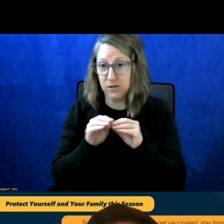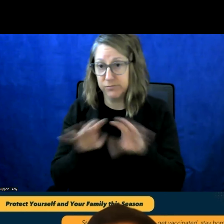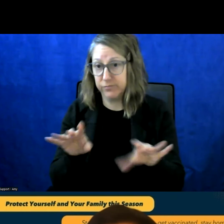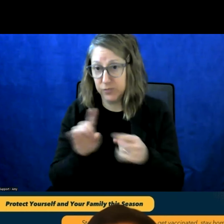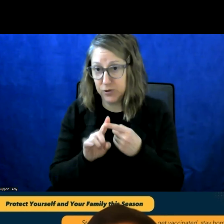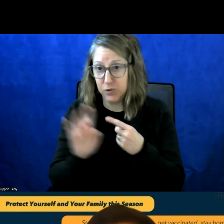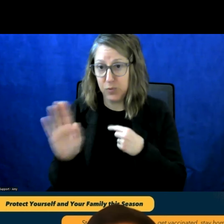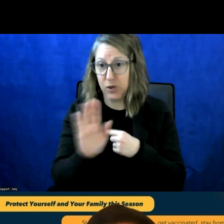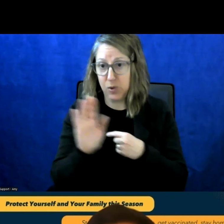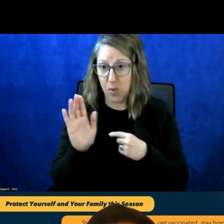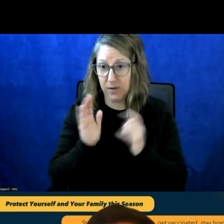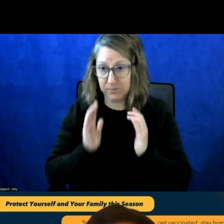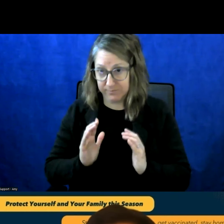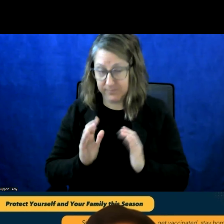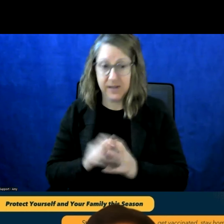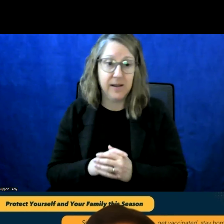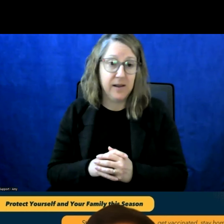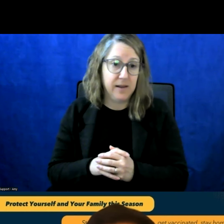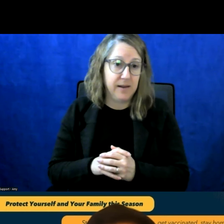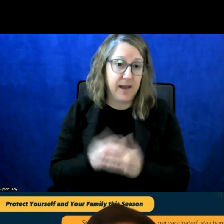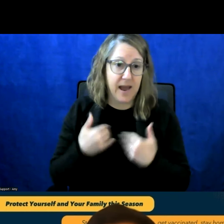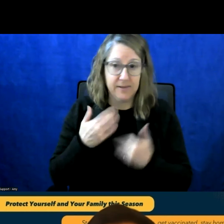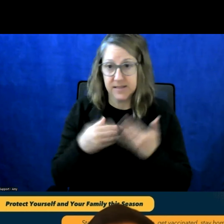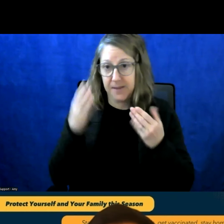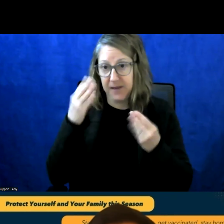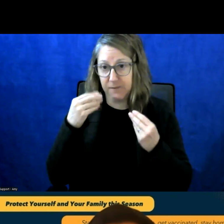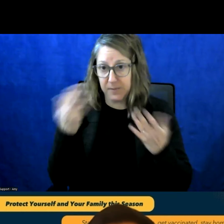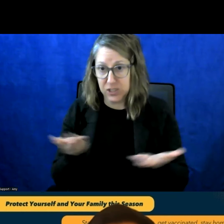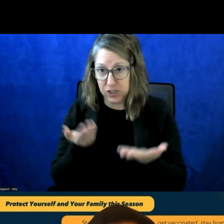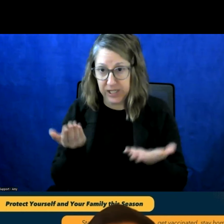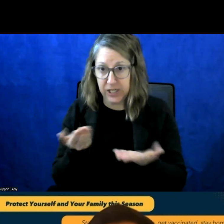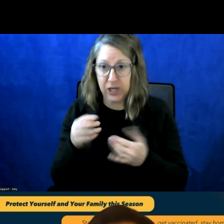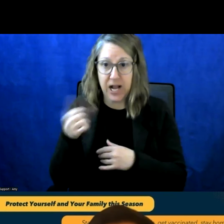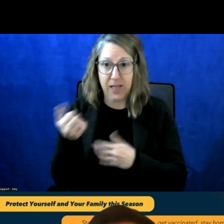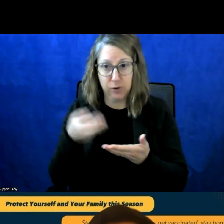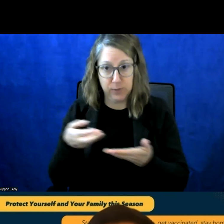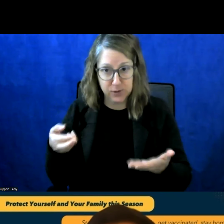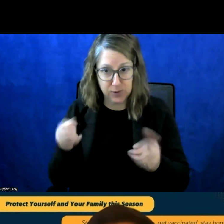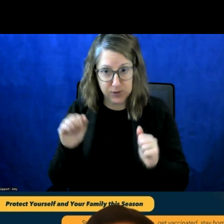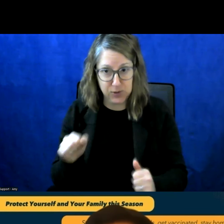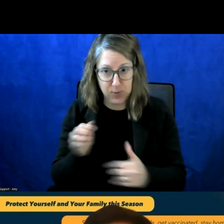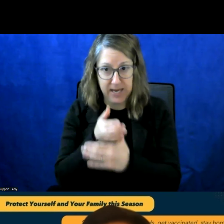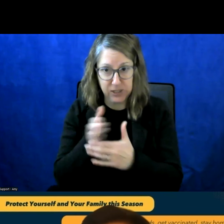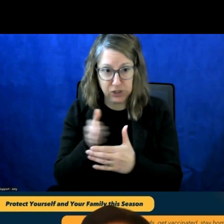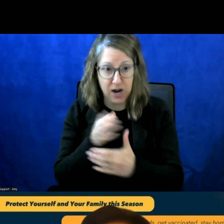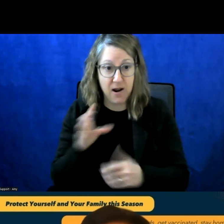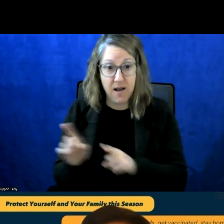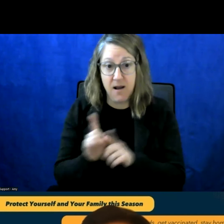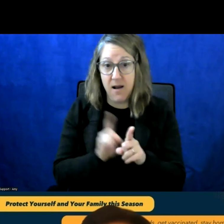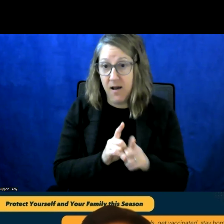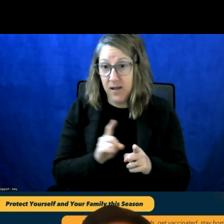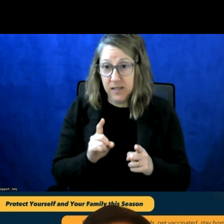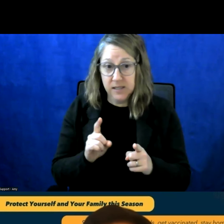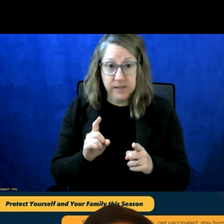serve. So there's some information here and also additional resources. And also here's a link to a radio spot